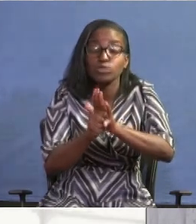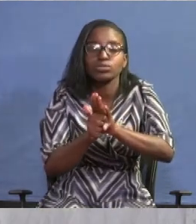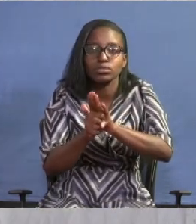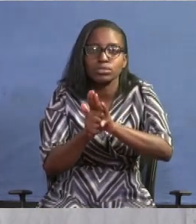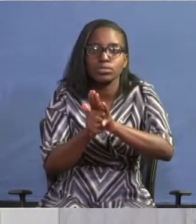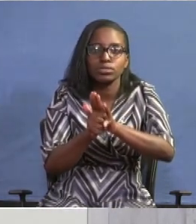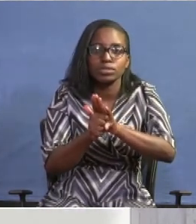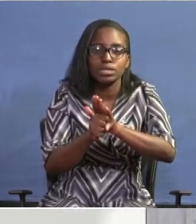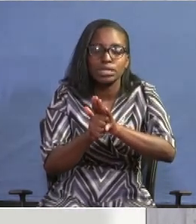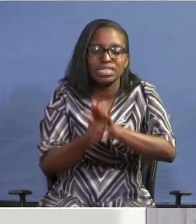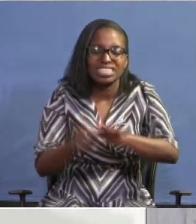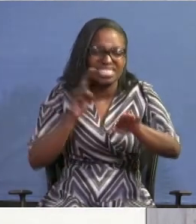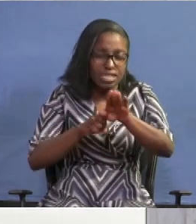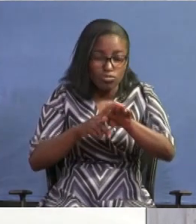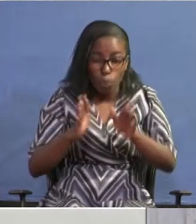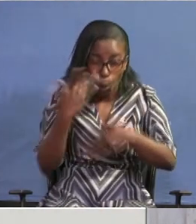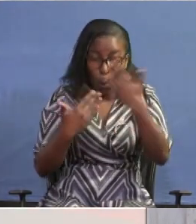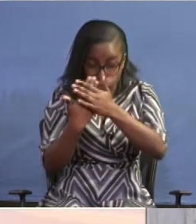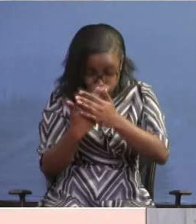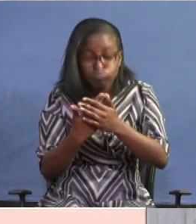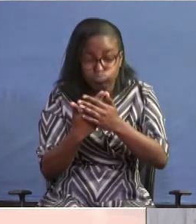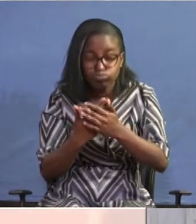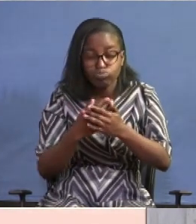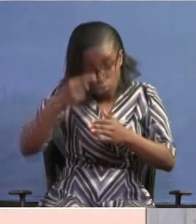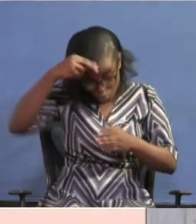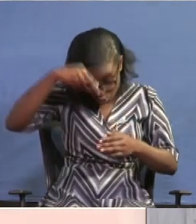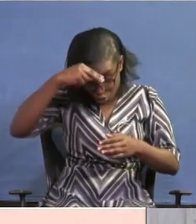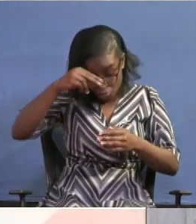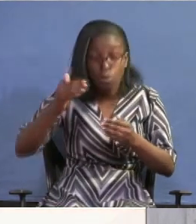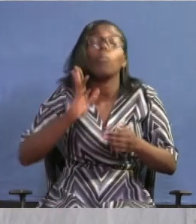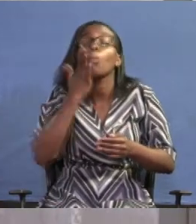hekima na maarifa and the wisdom. Kenya tumekuwa na utulivu.